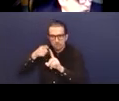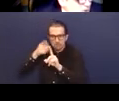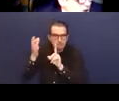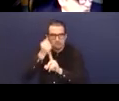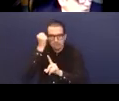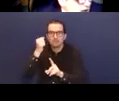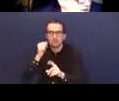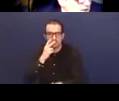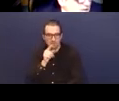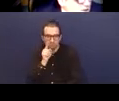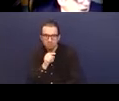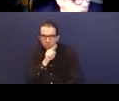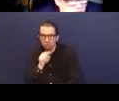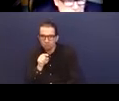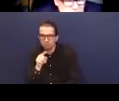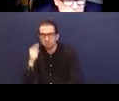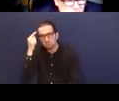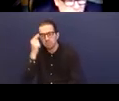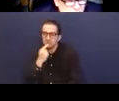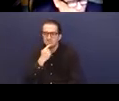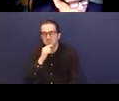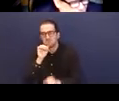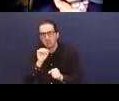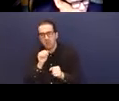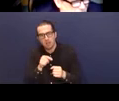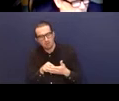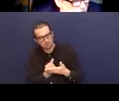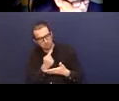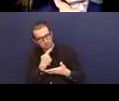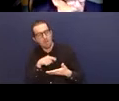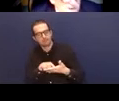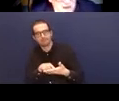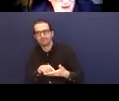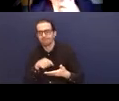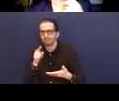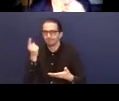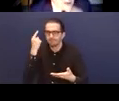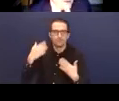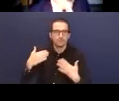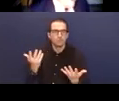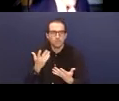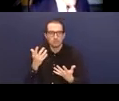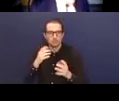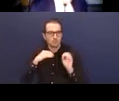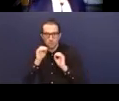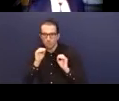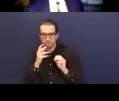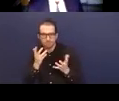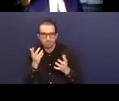disabled people on that Sustainable Development Goal. Okay, I'll give you 2 minutes to think about that and get it written